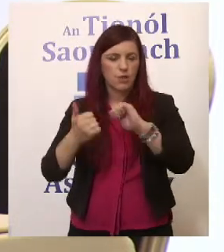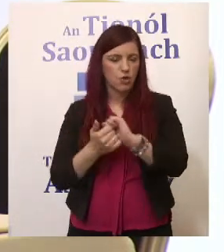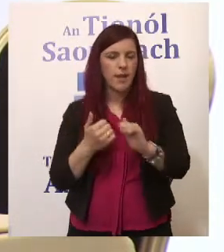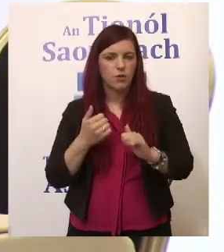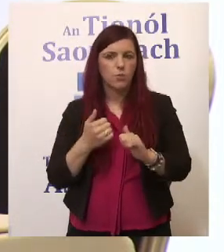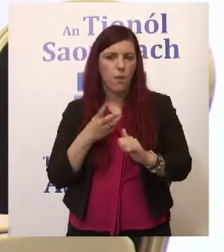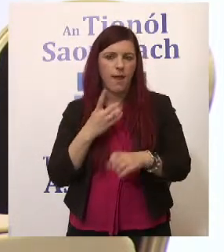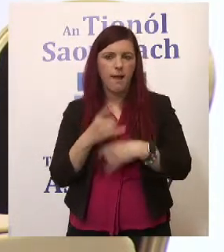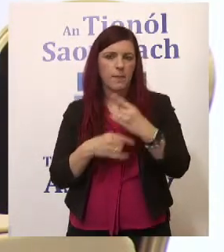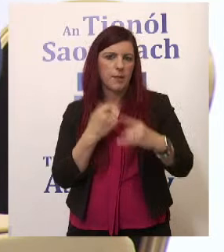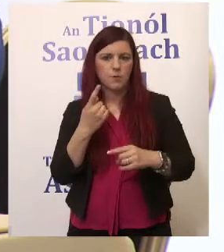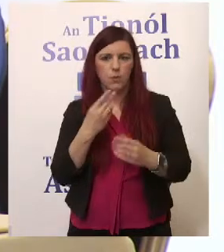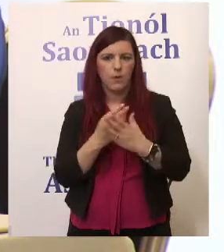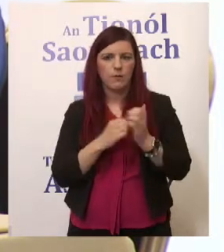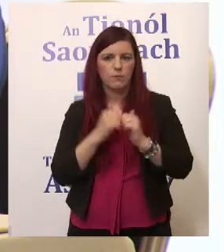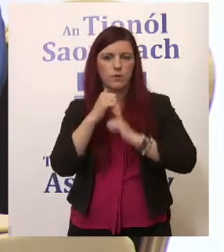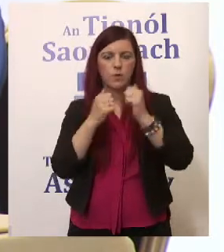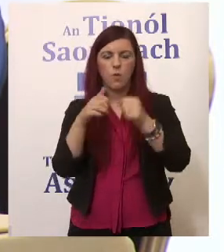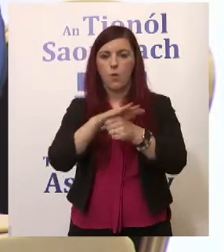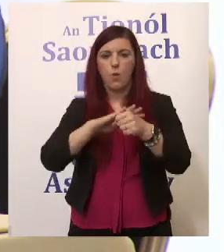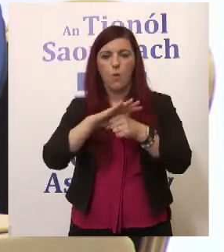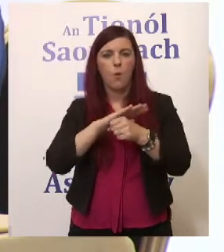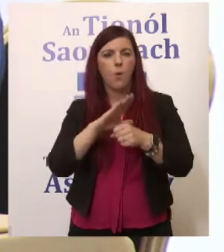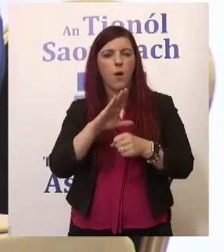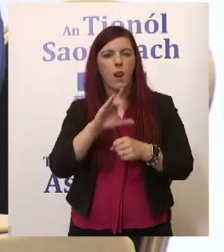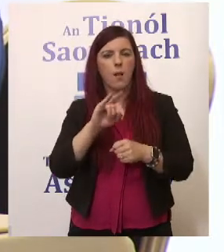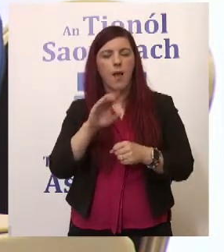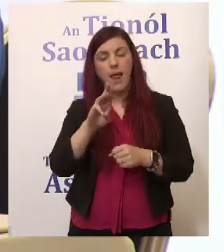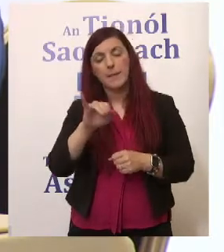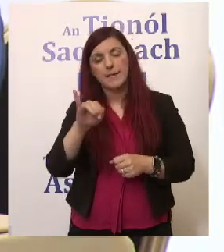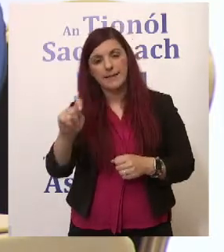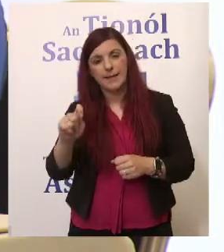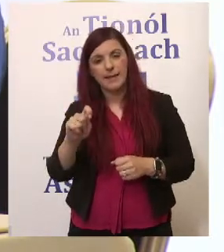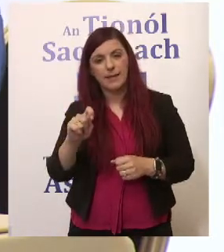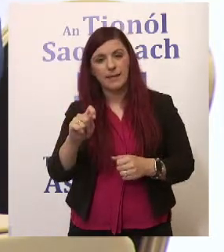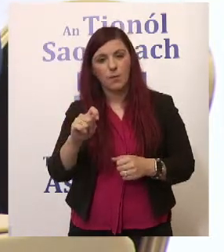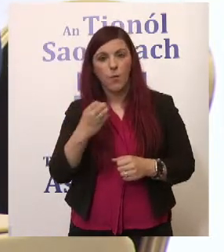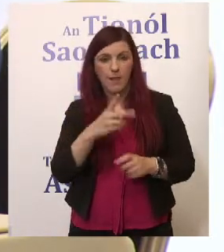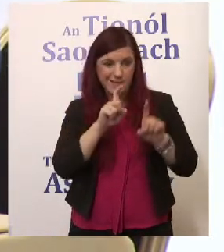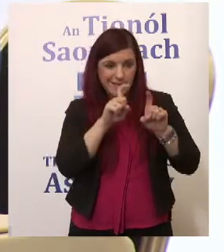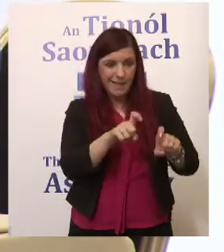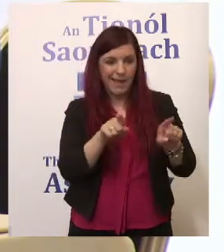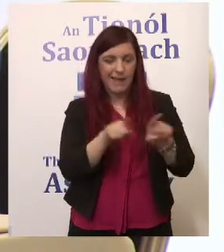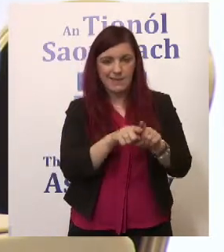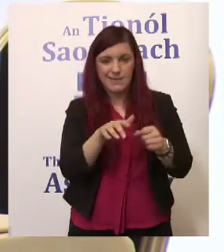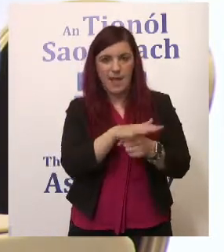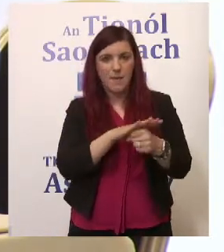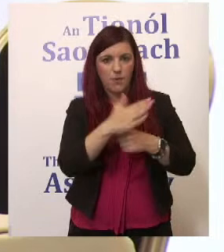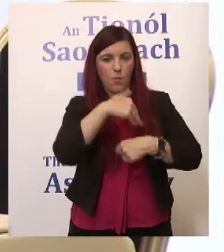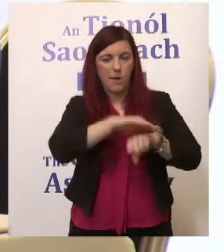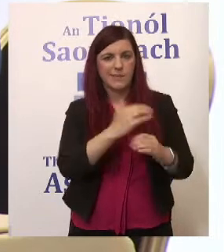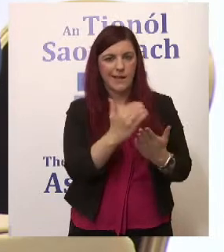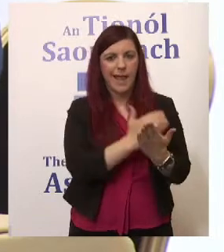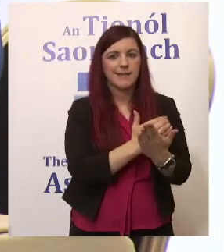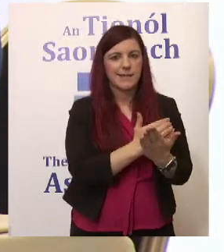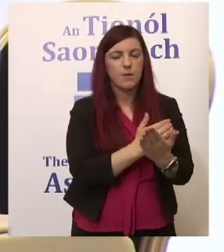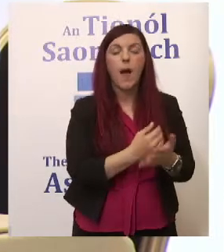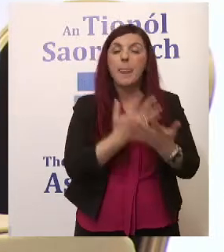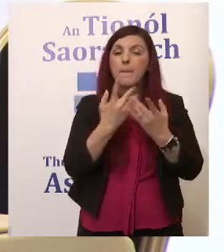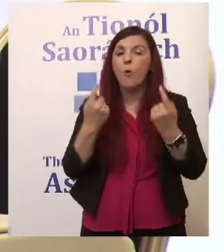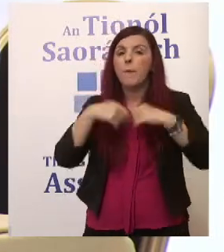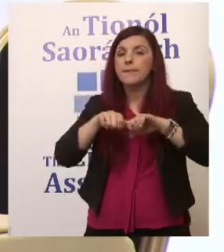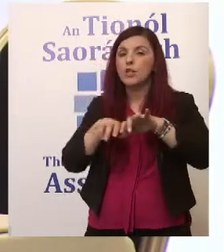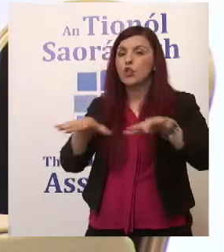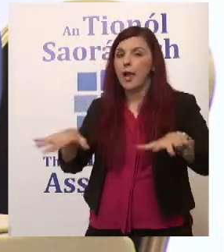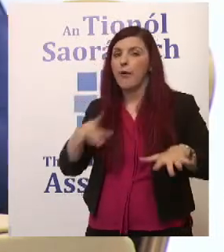structures. So local property tax, then all of the revenue is going to stay in the local authority area. So it'll be interesting